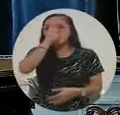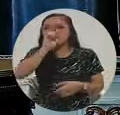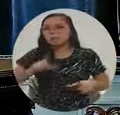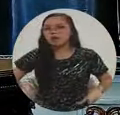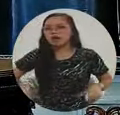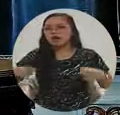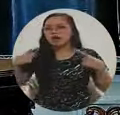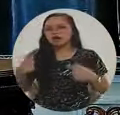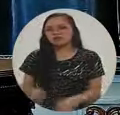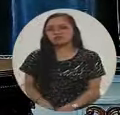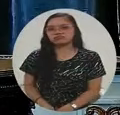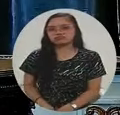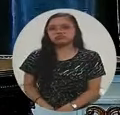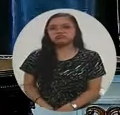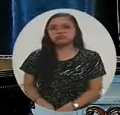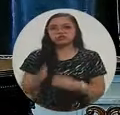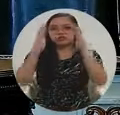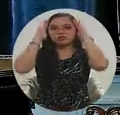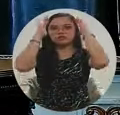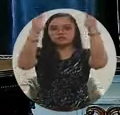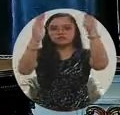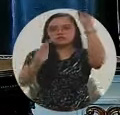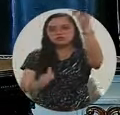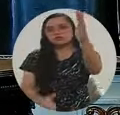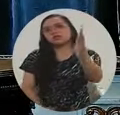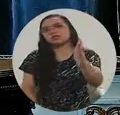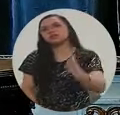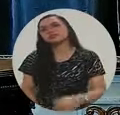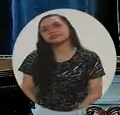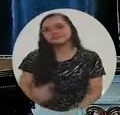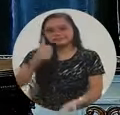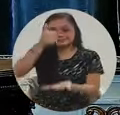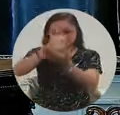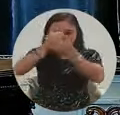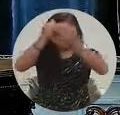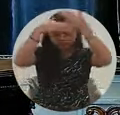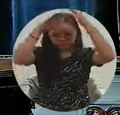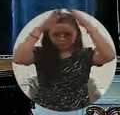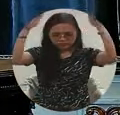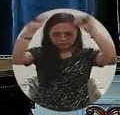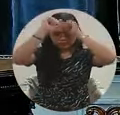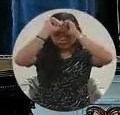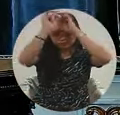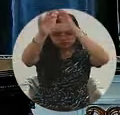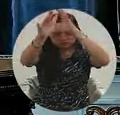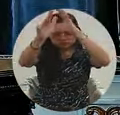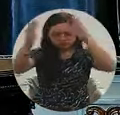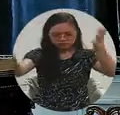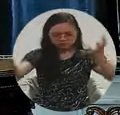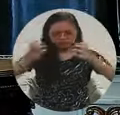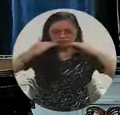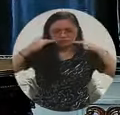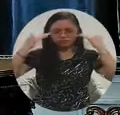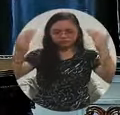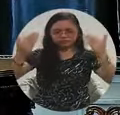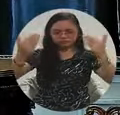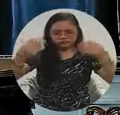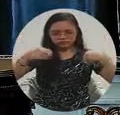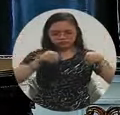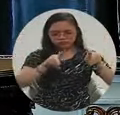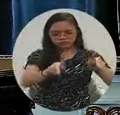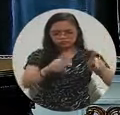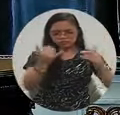your aggressiveness in pursuing your journey for God. Heavenly Father, I want to thank you for